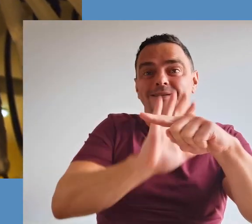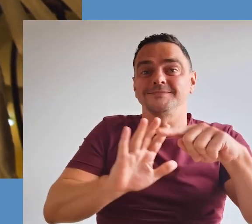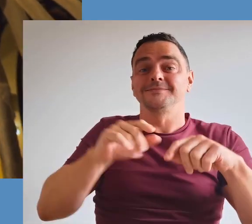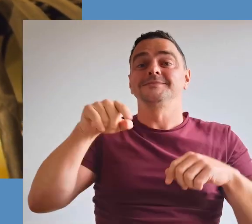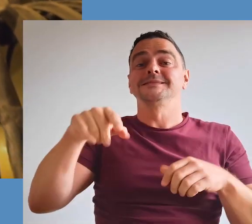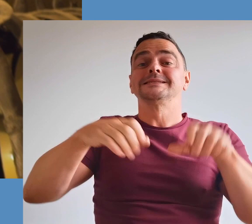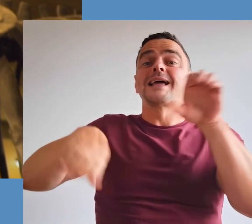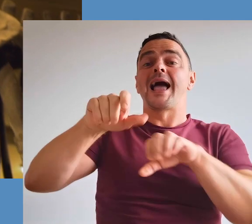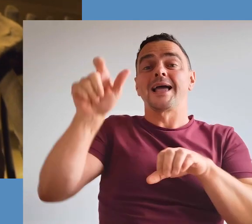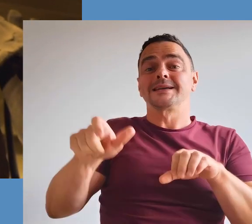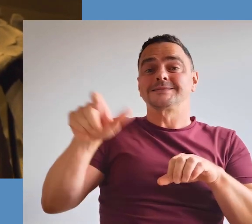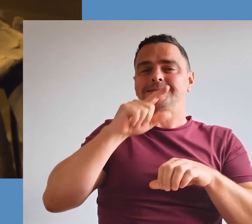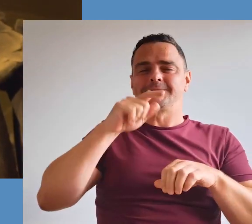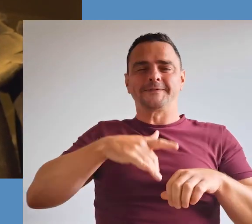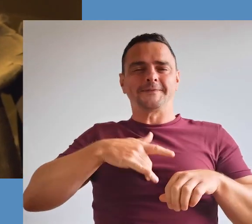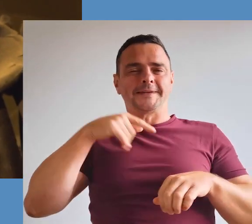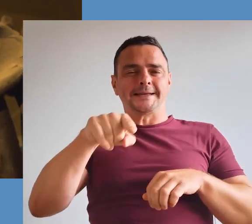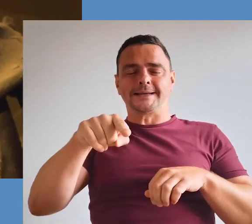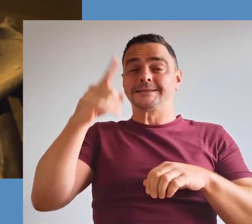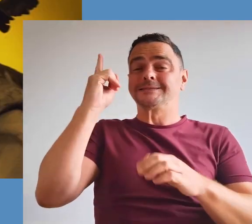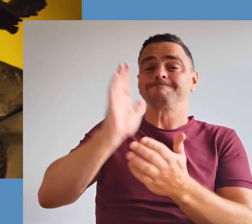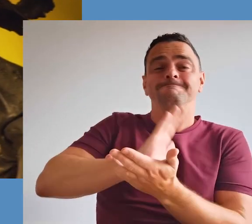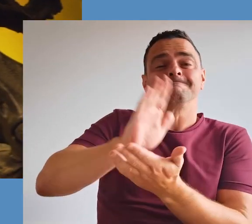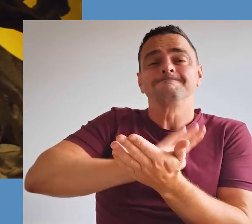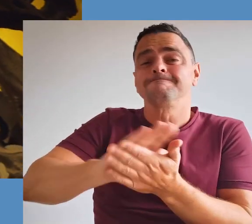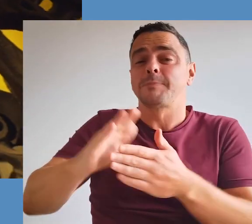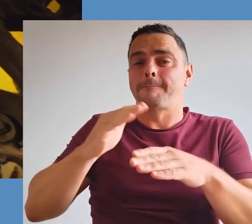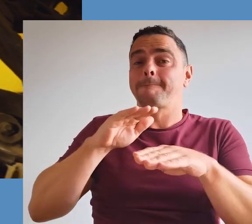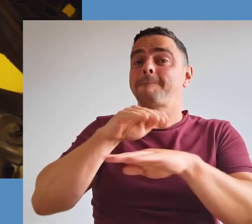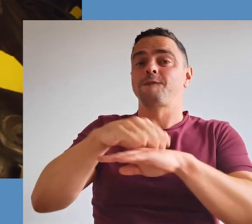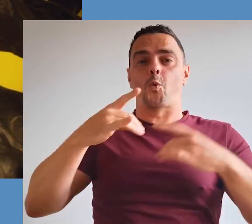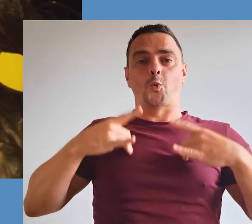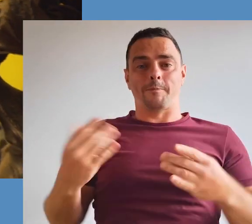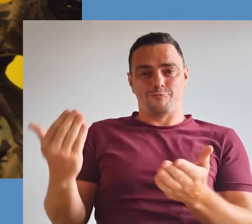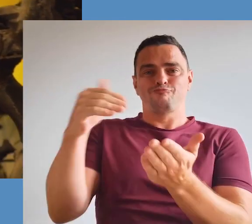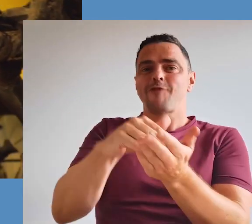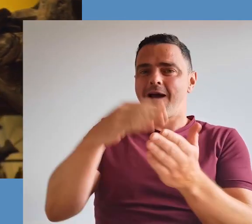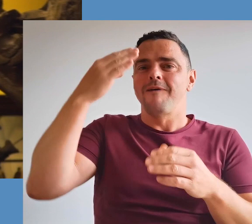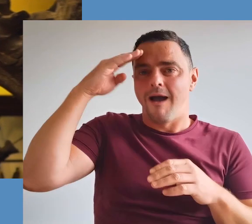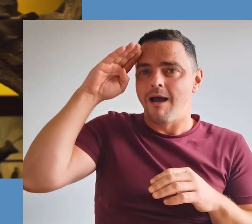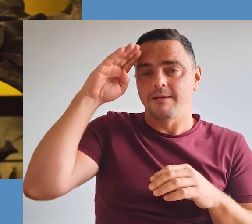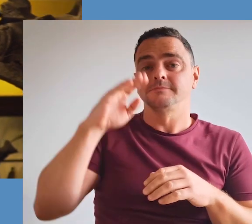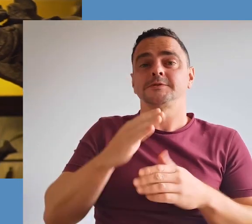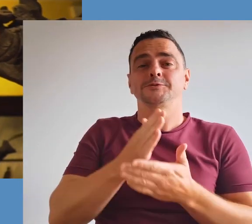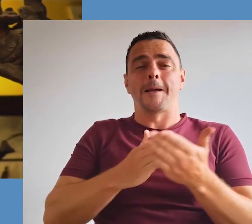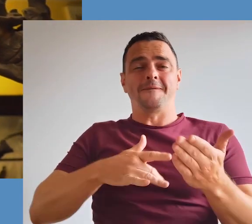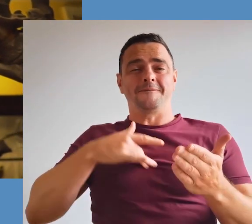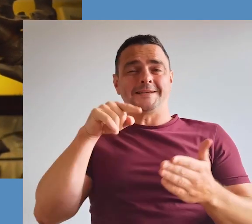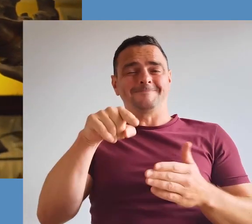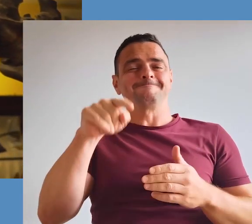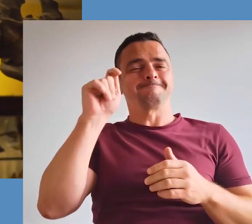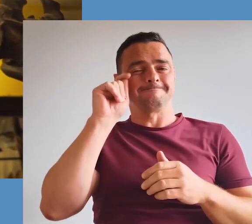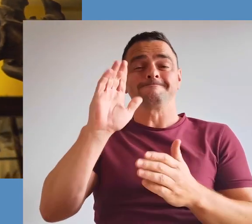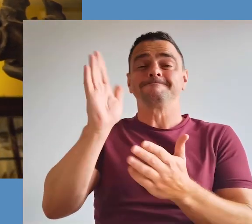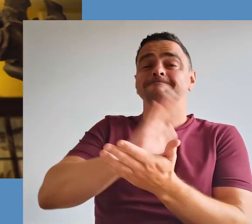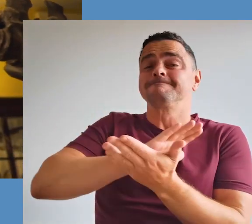Irish deer went extinct even before humans arrived in Ireland, and some think that they went extinct as a